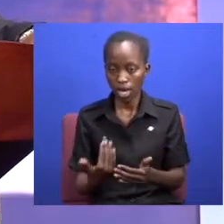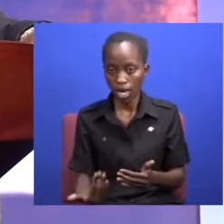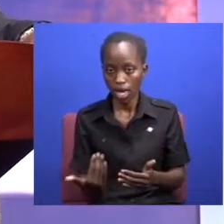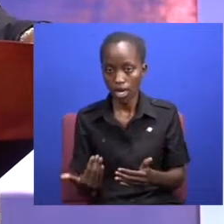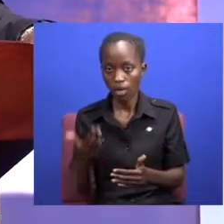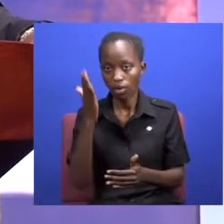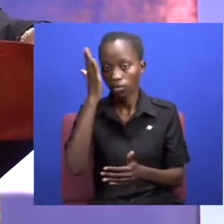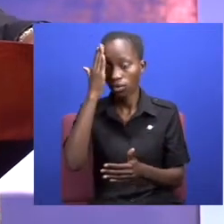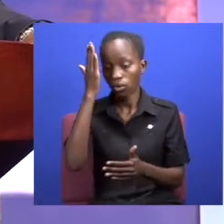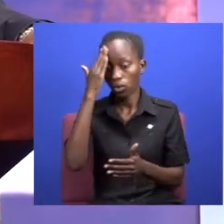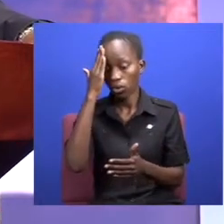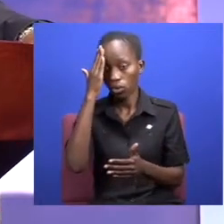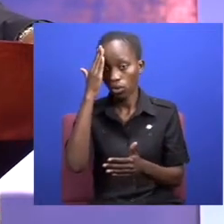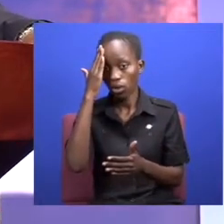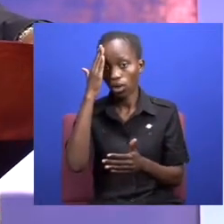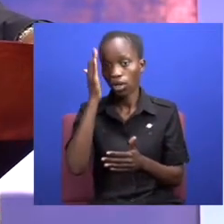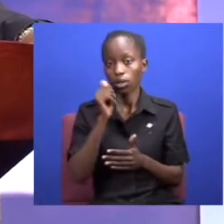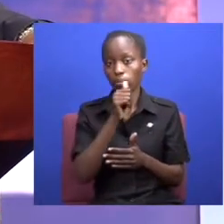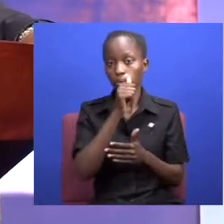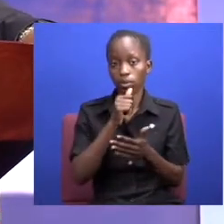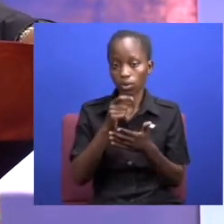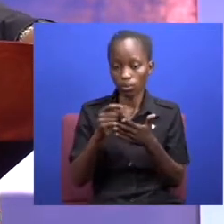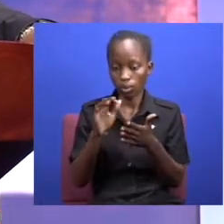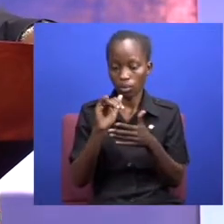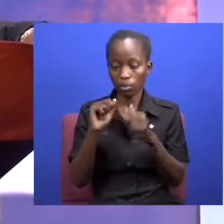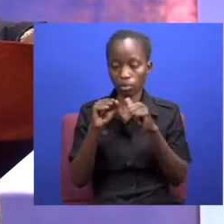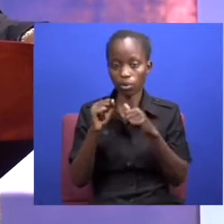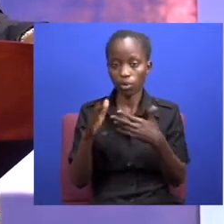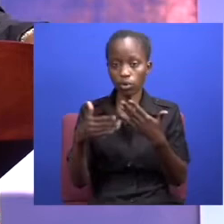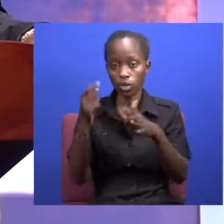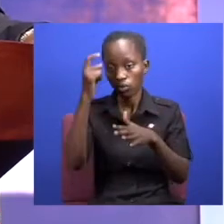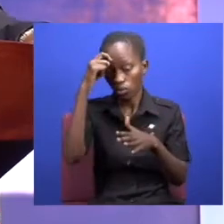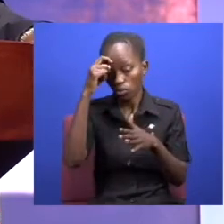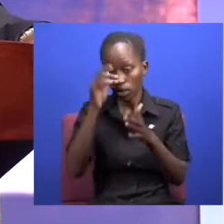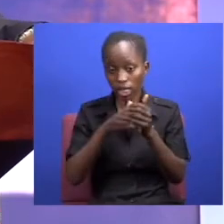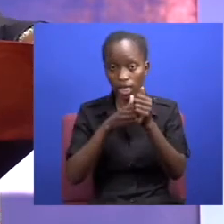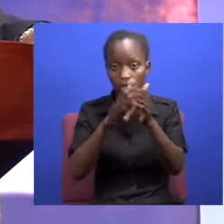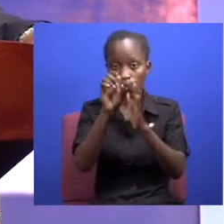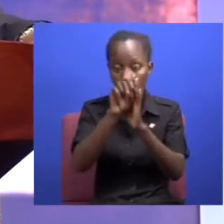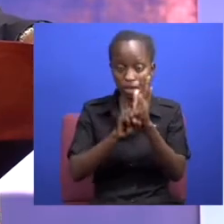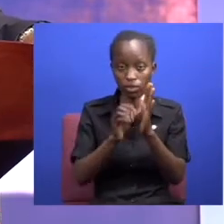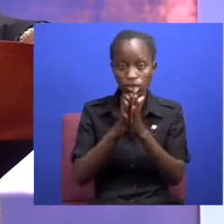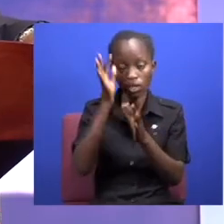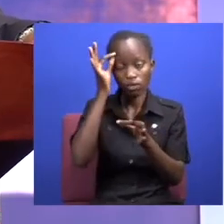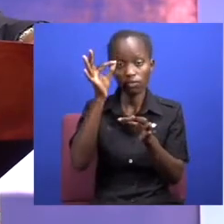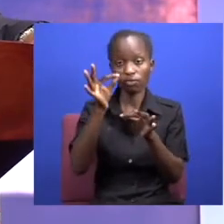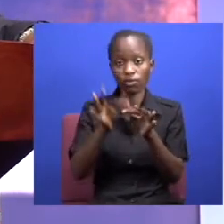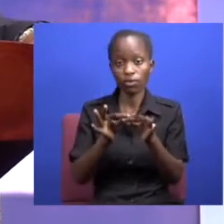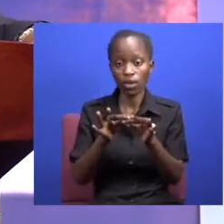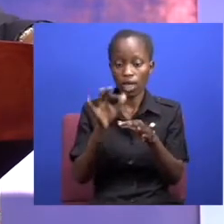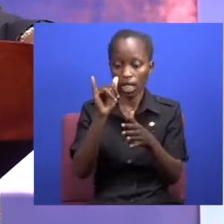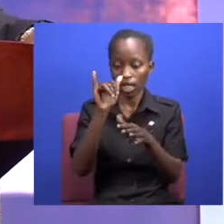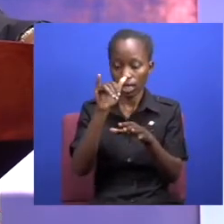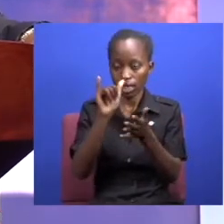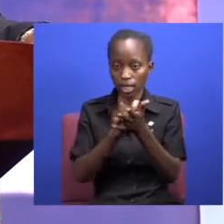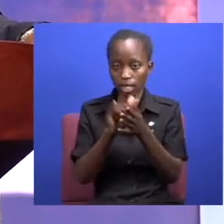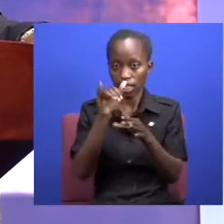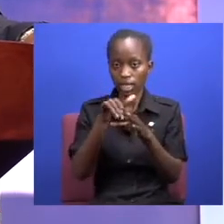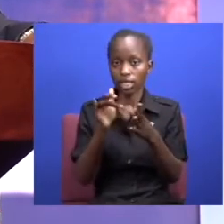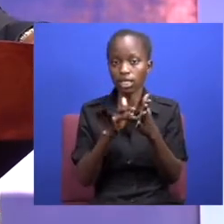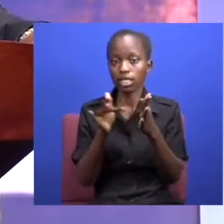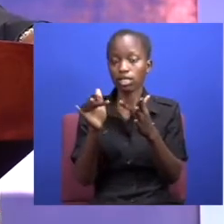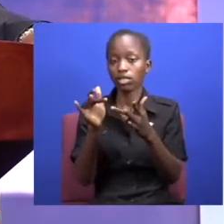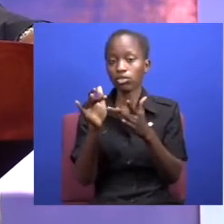known the sacred writings, which are able to give you the wisdom that leads to salvation through faith, which is in Christ Jesus.